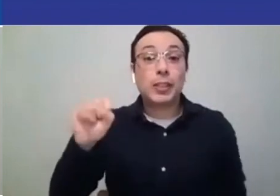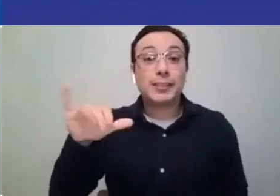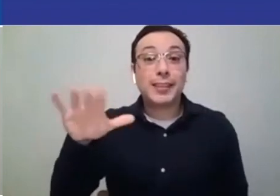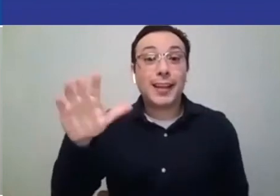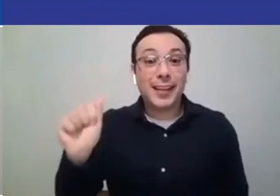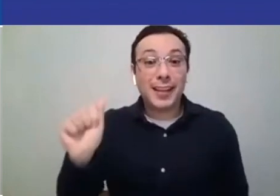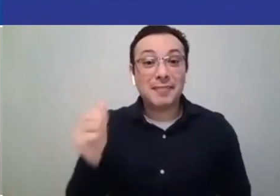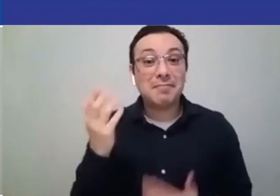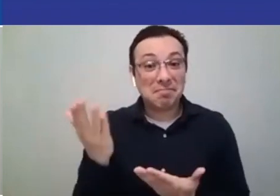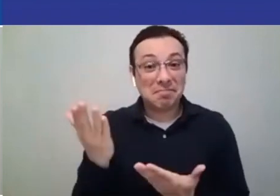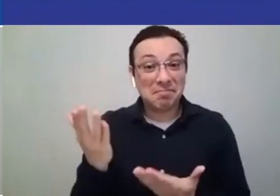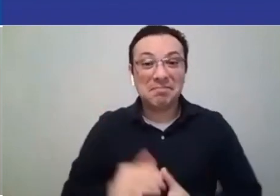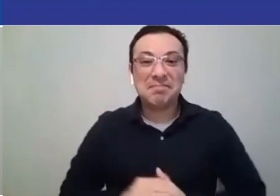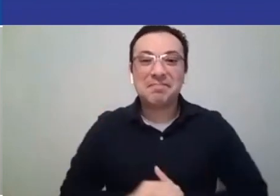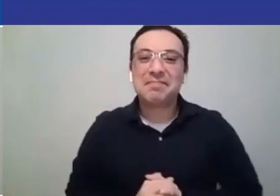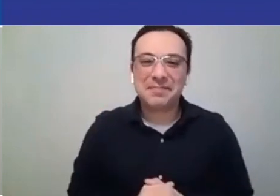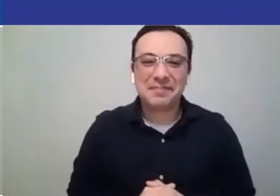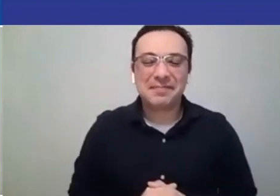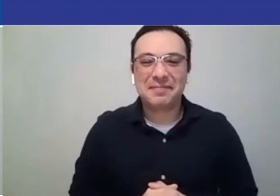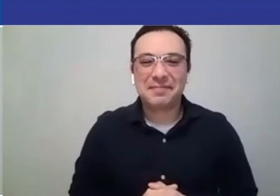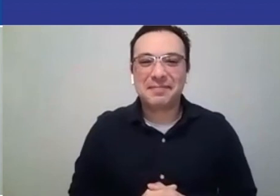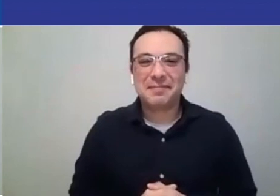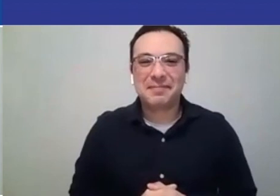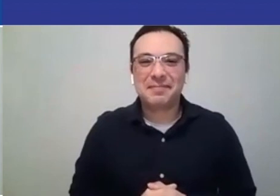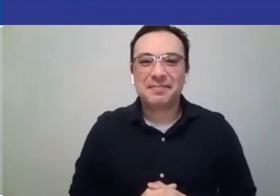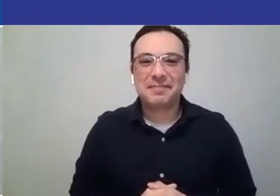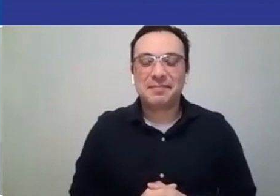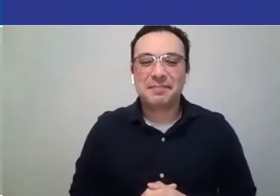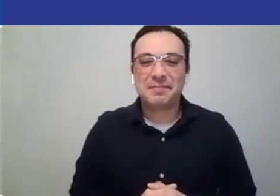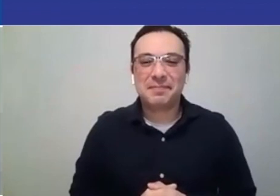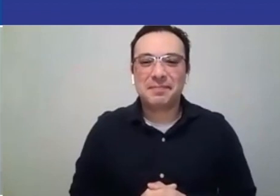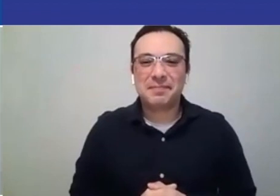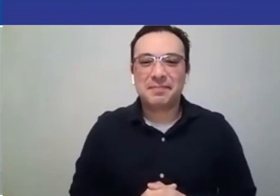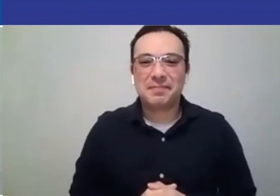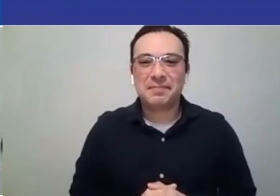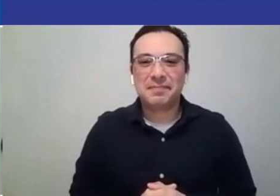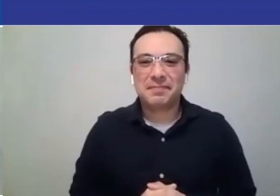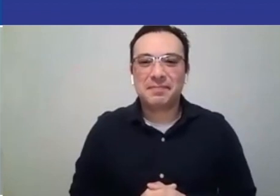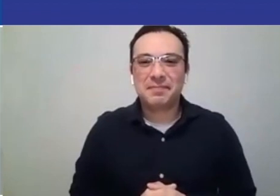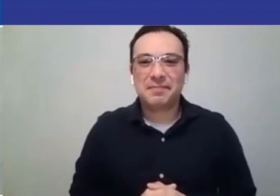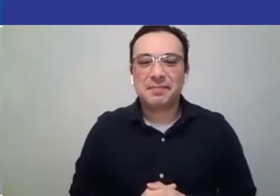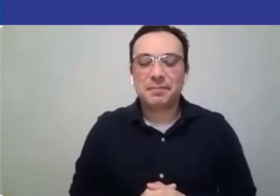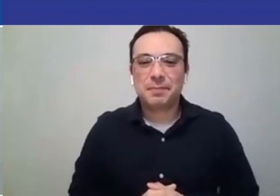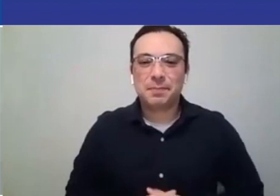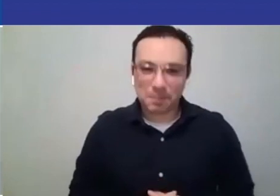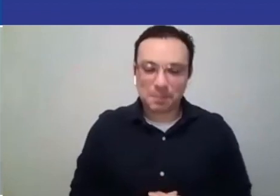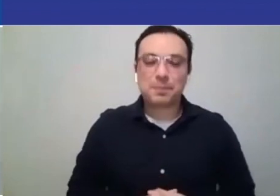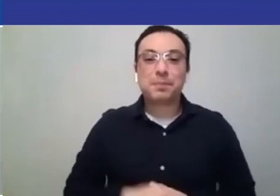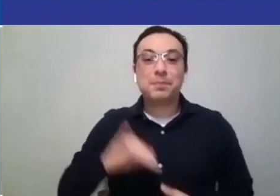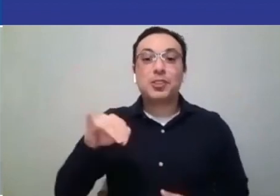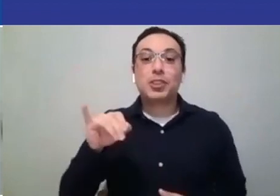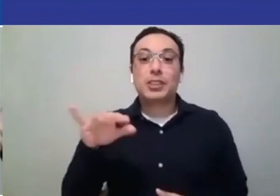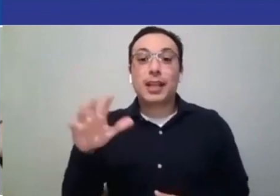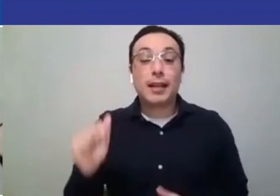this thing happen. Thank you so much. And Jessica, we're going to turn it back over to you.